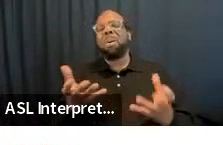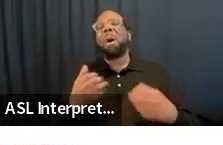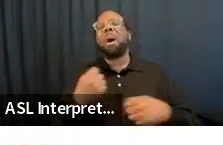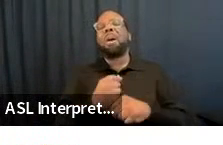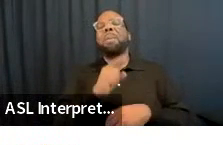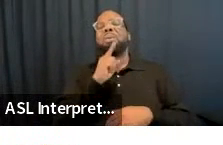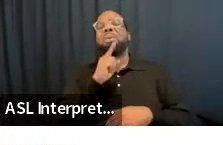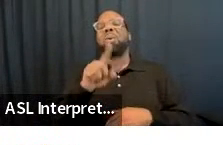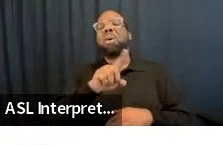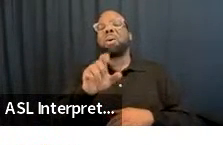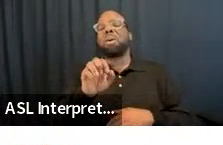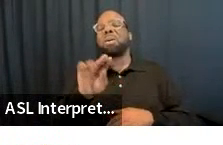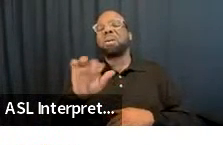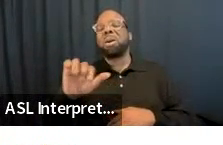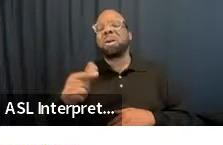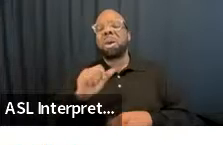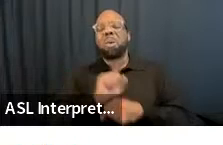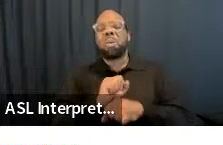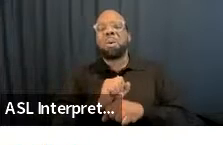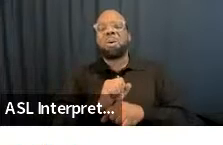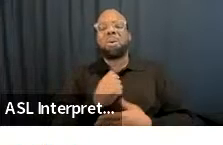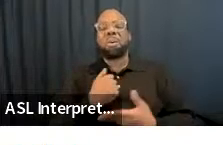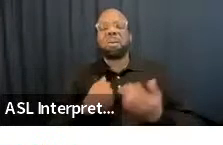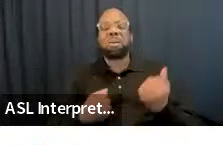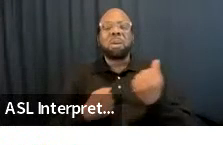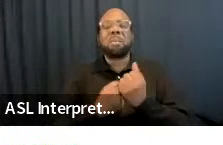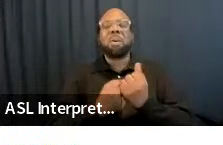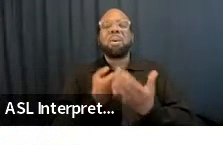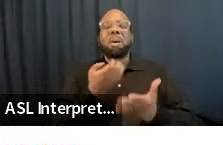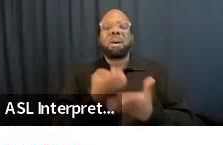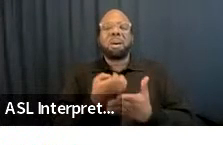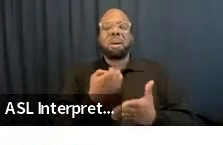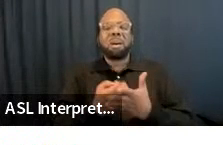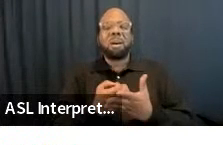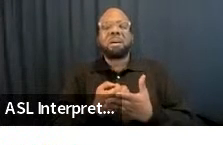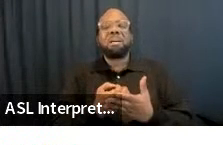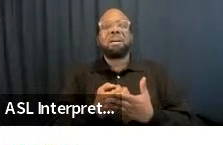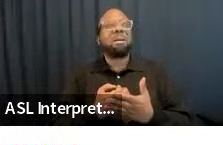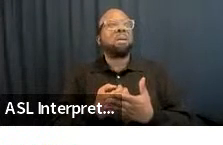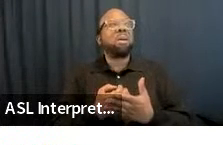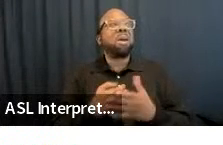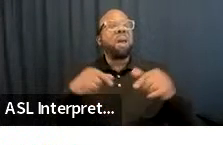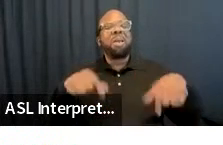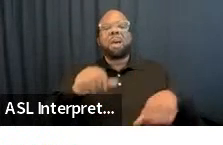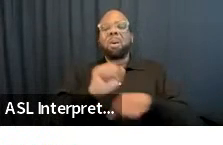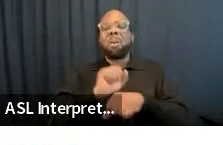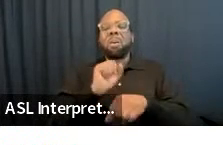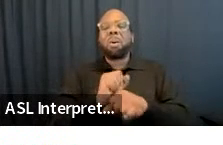that our zoning works for our economy and not against it. And so our overarching vision for this work is to